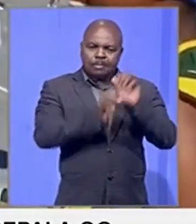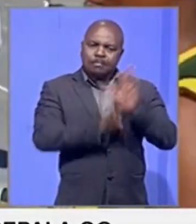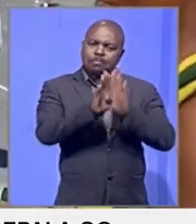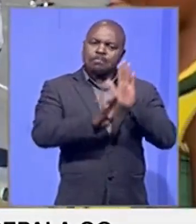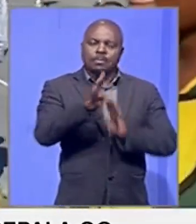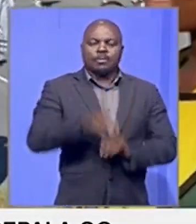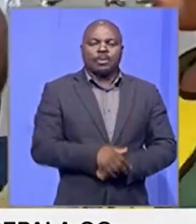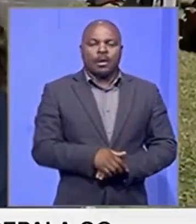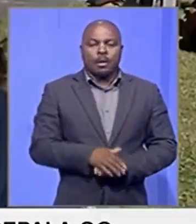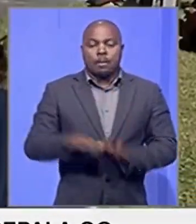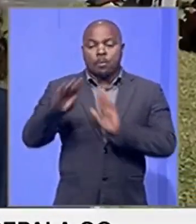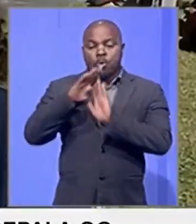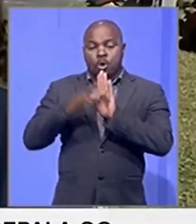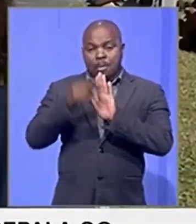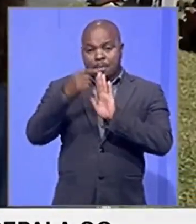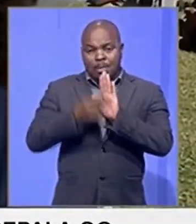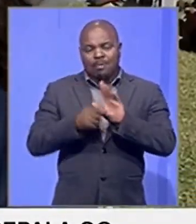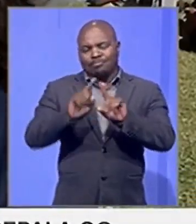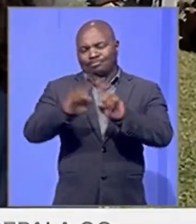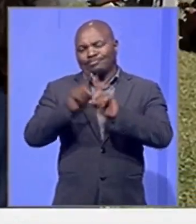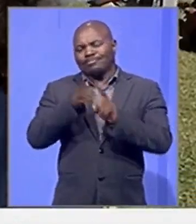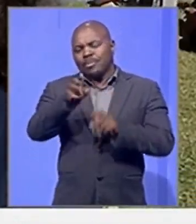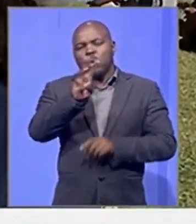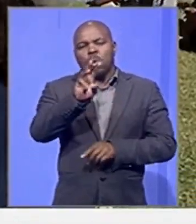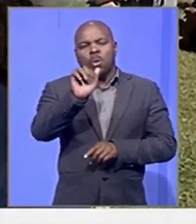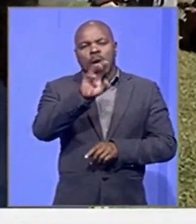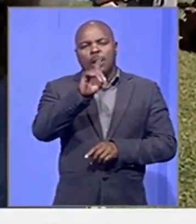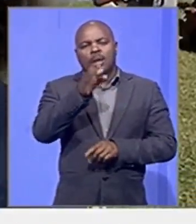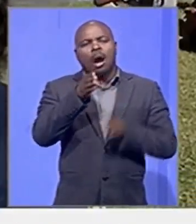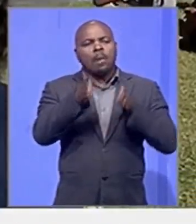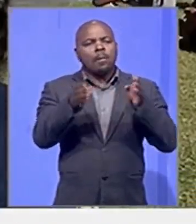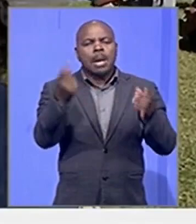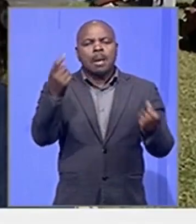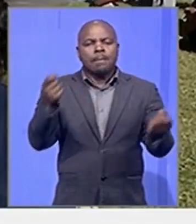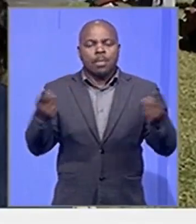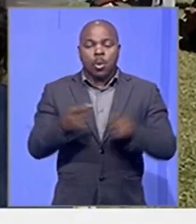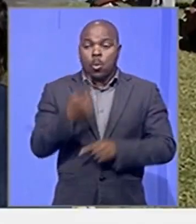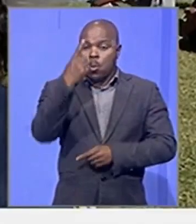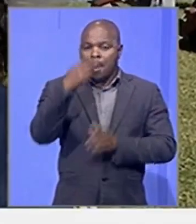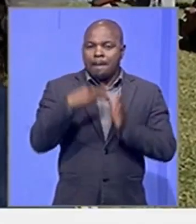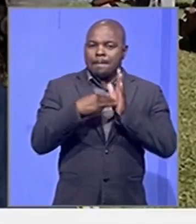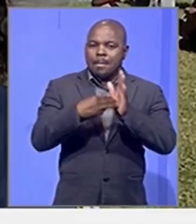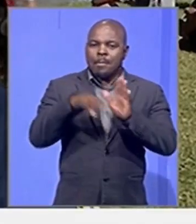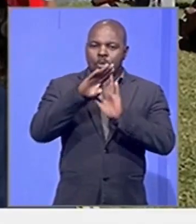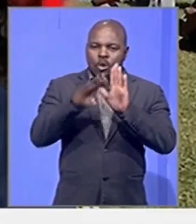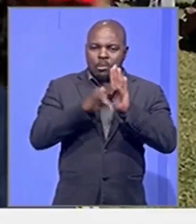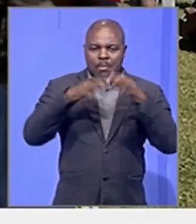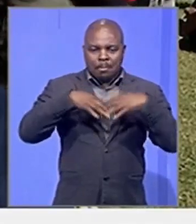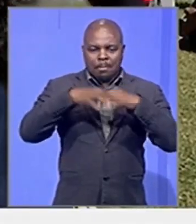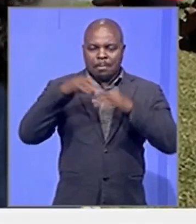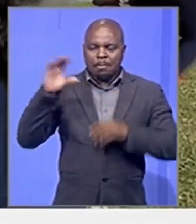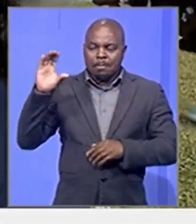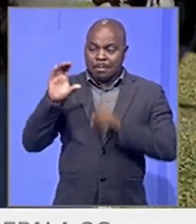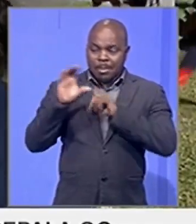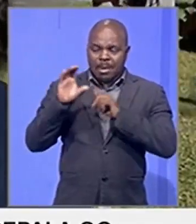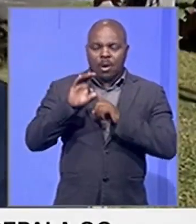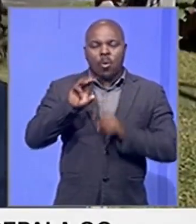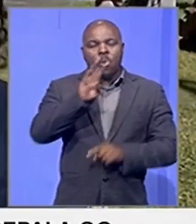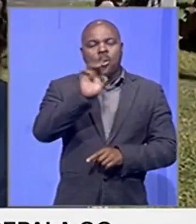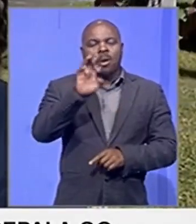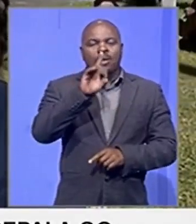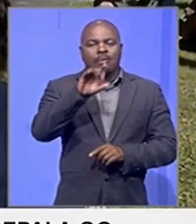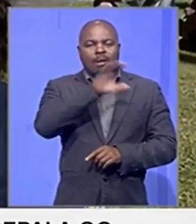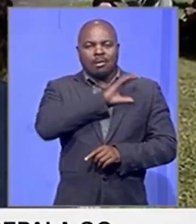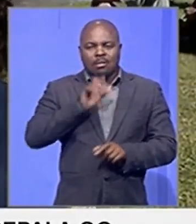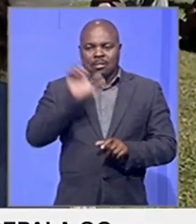These programs are done in different wards in Buffalo City. We have the 1 million program that we give to ward councillors mainly, and mainly